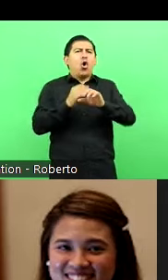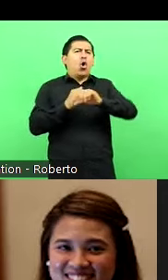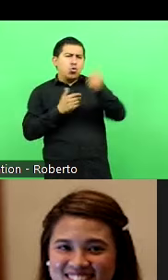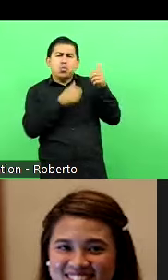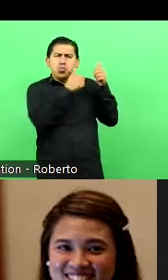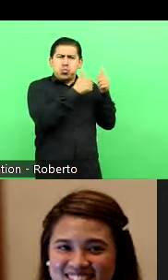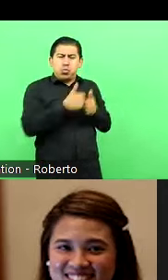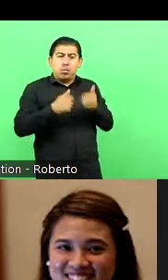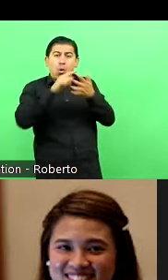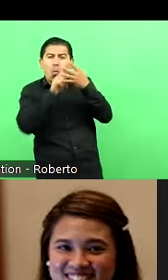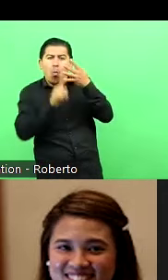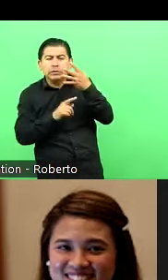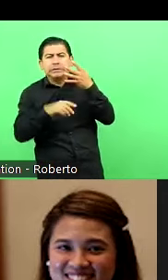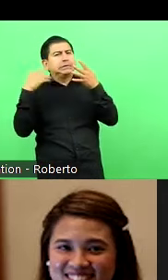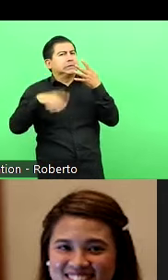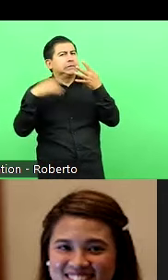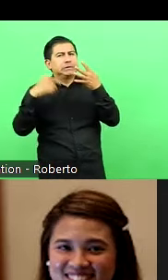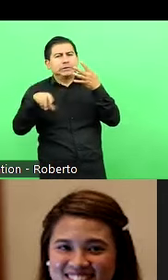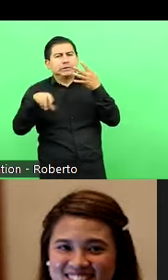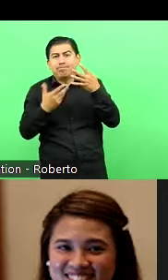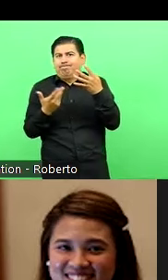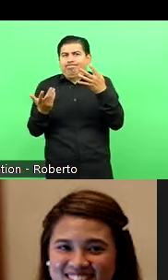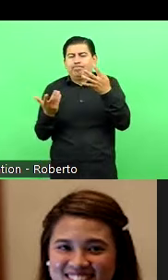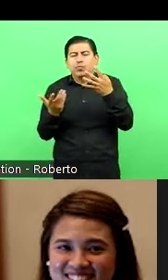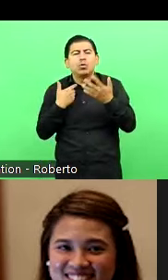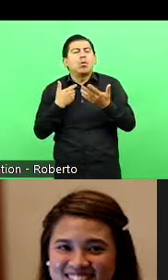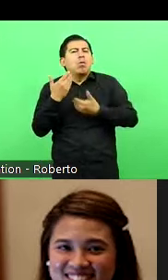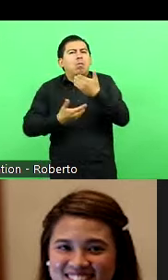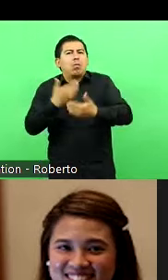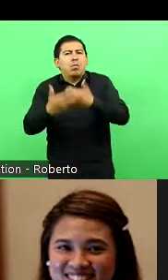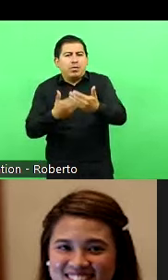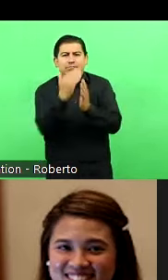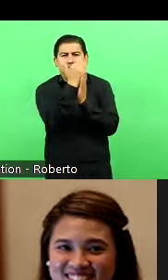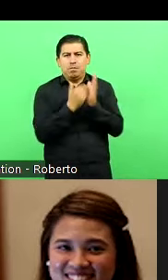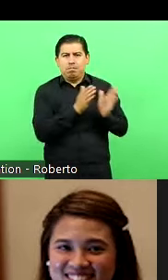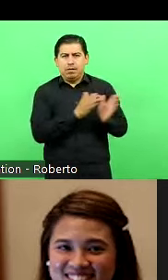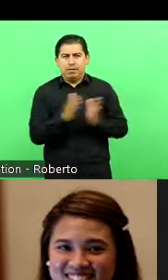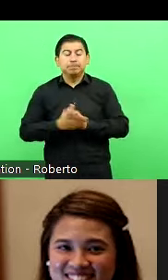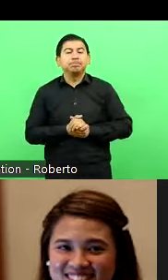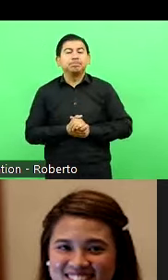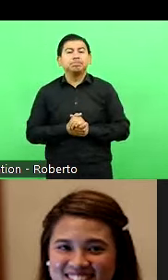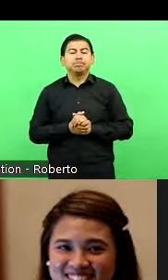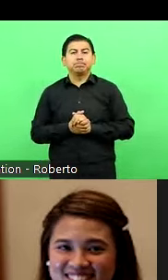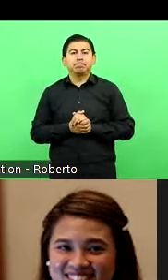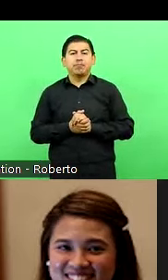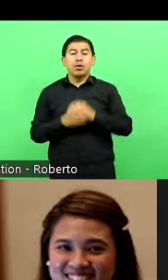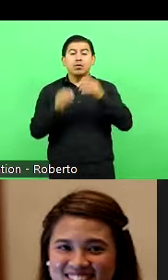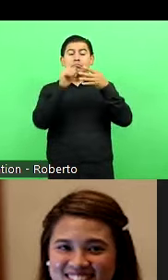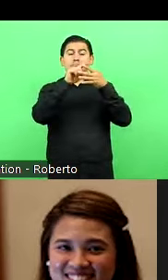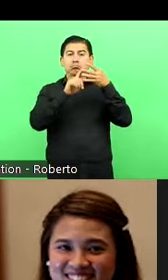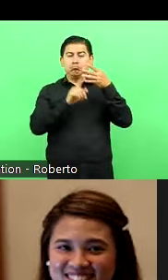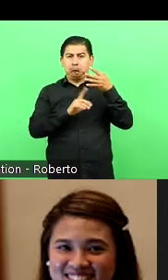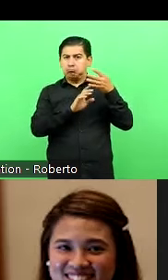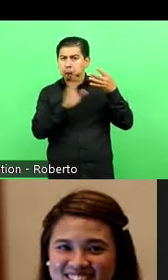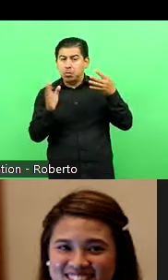to determine that in terms of financial capacity, we have to build more investments or make sure